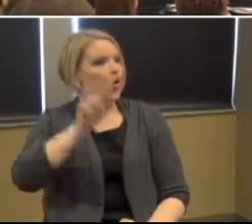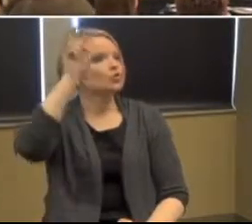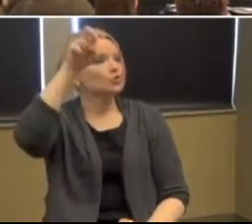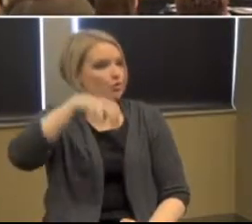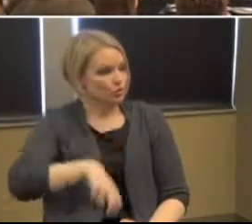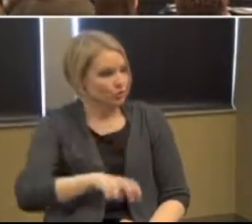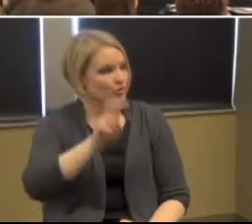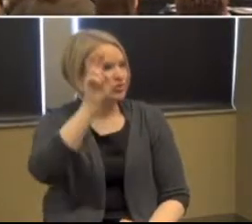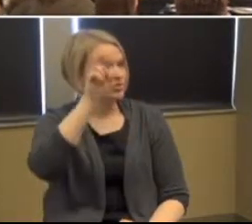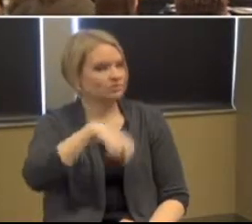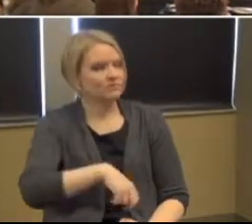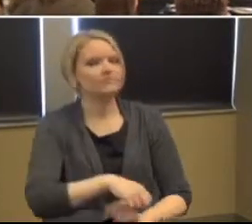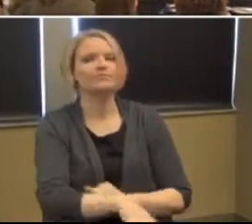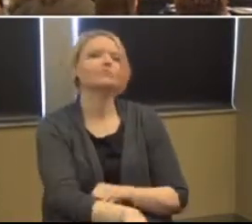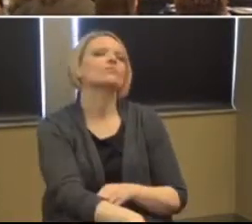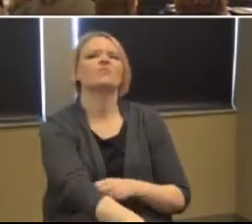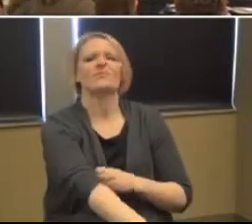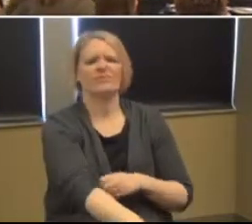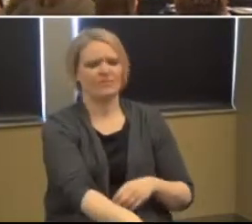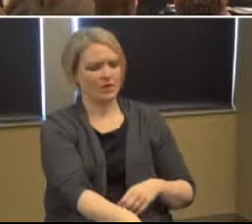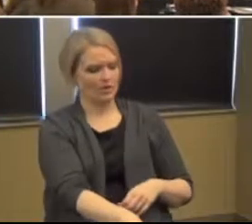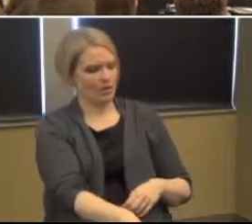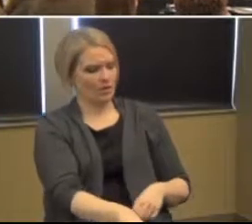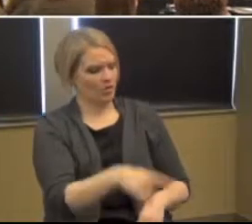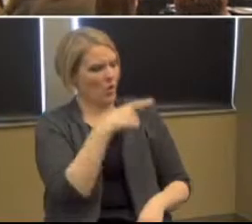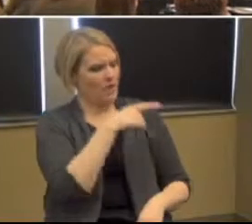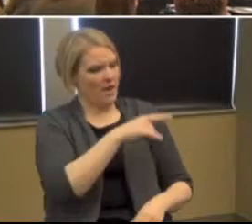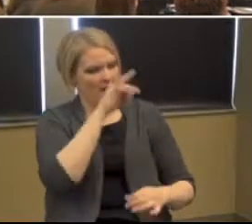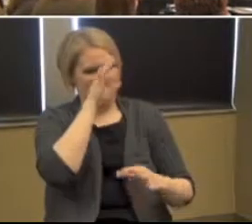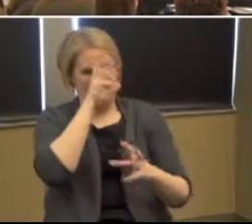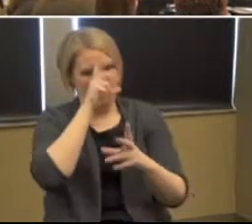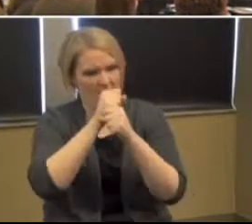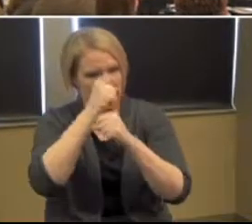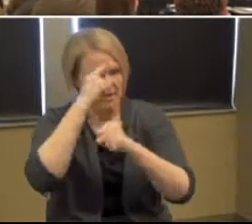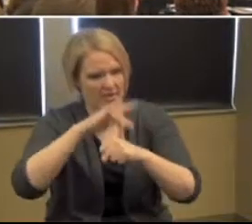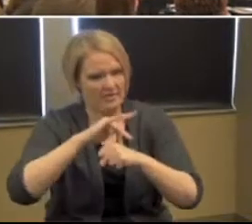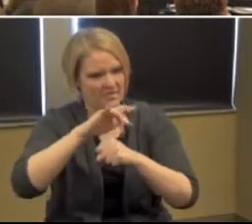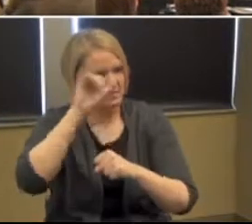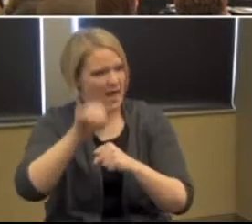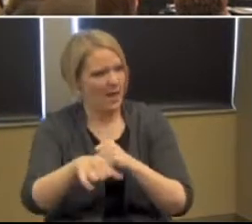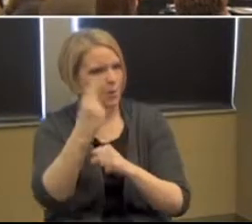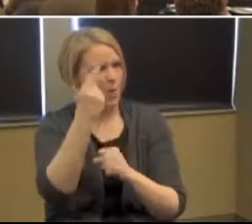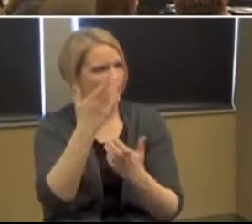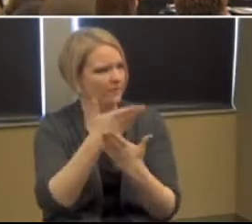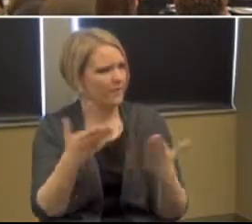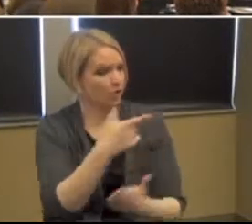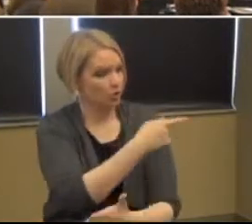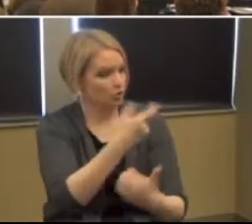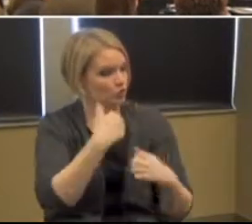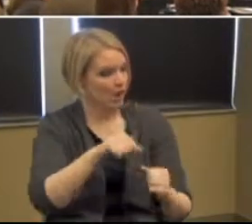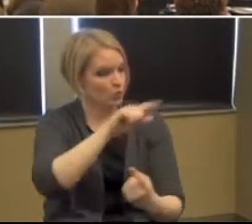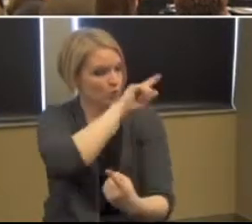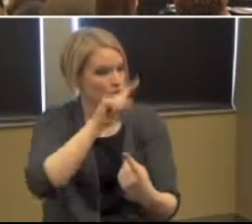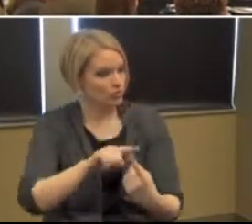Roller coaster. So what do you do with those special interests? Do you try to minimize them, or do